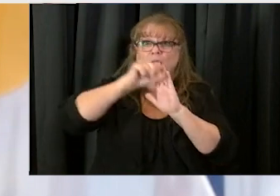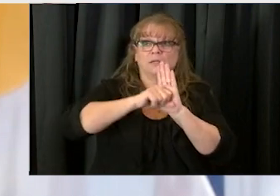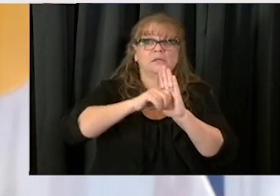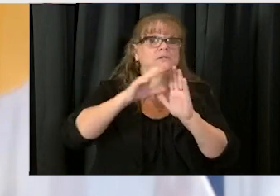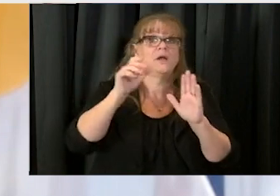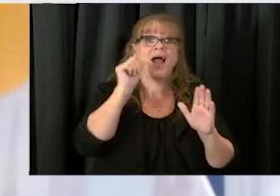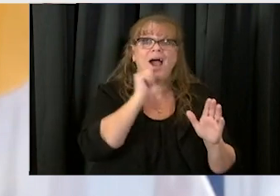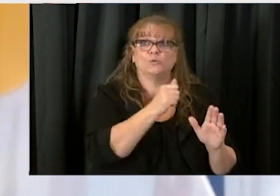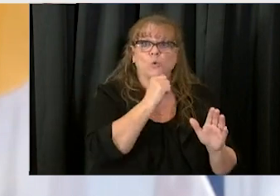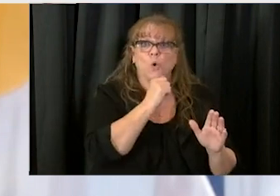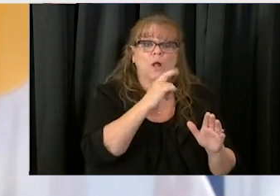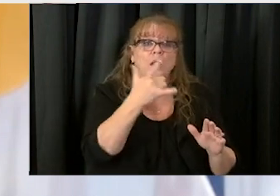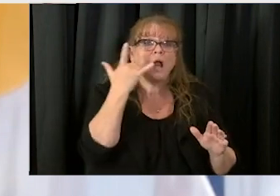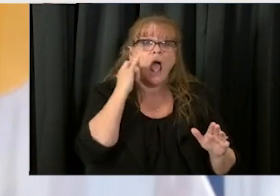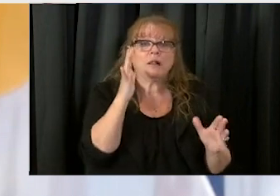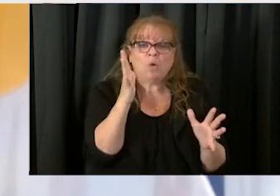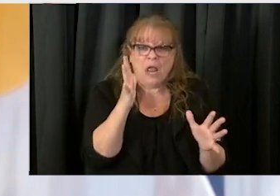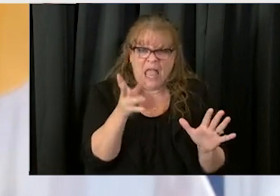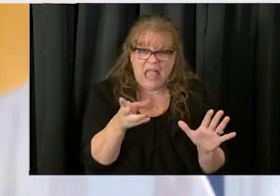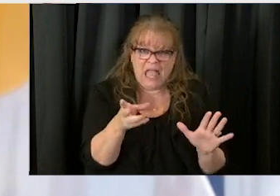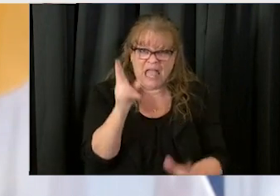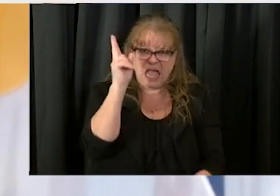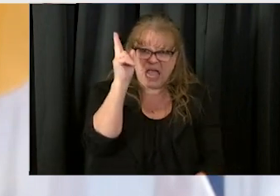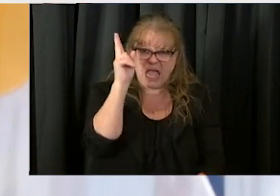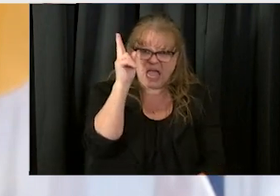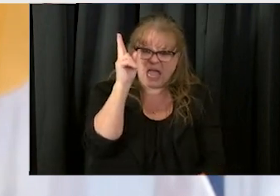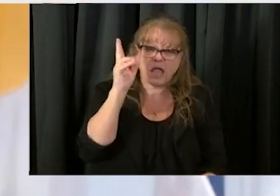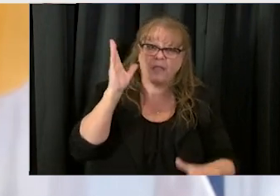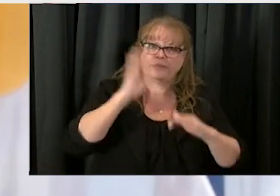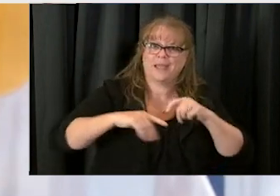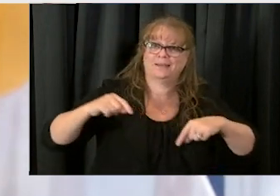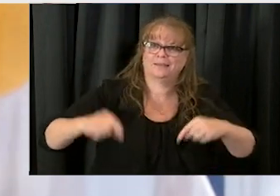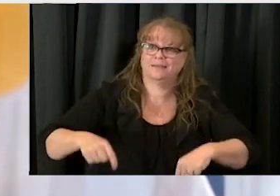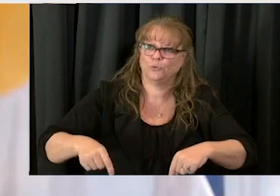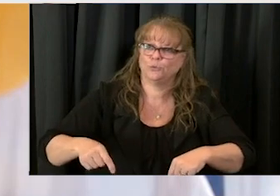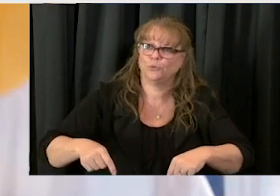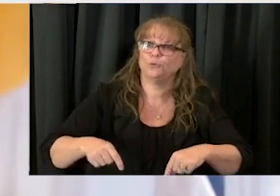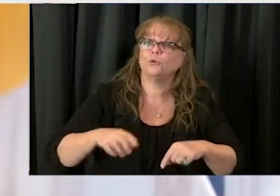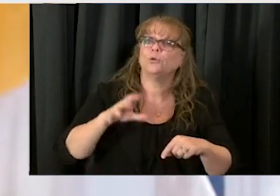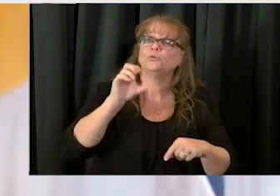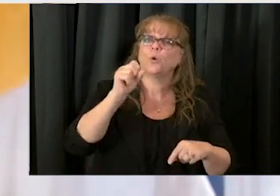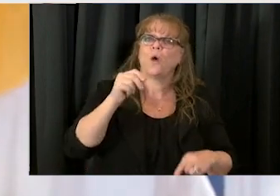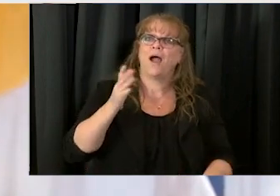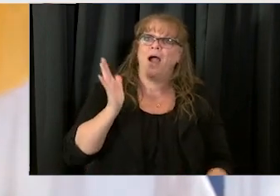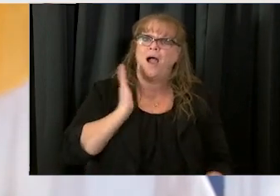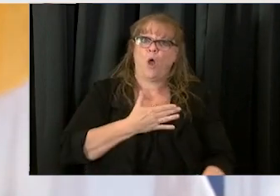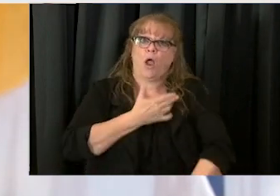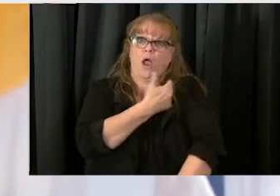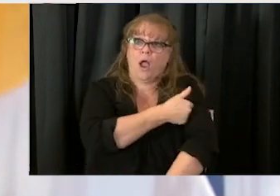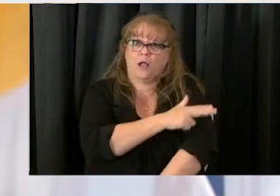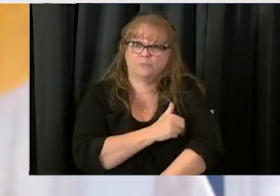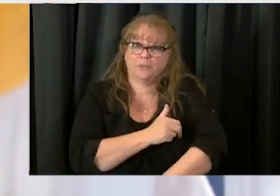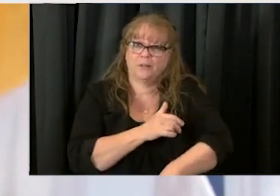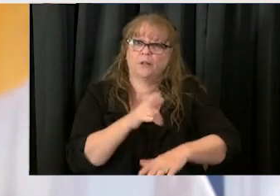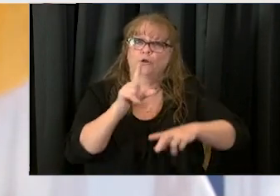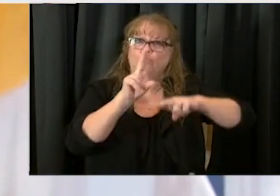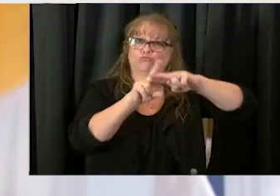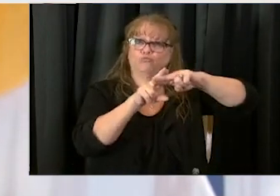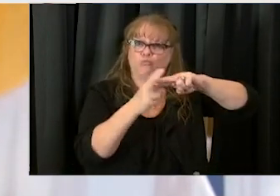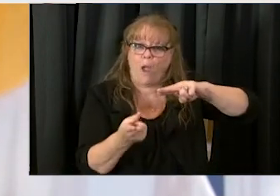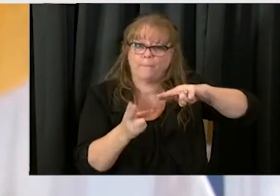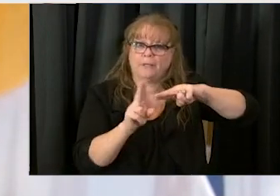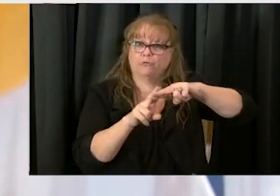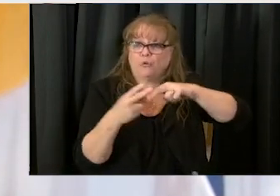down to just over 900 from a peak of 1,600, where it was really getting very close to having to activate